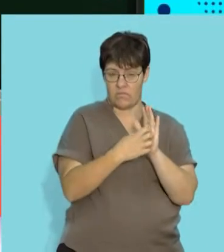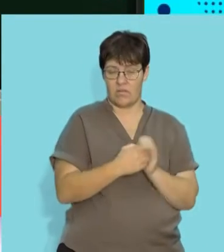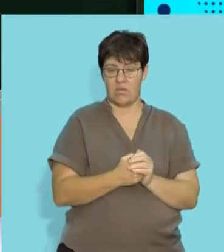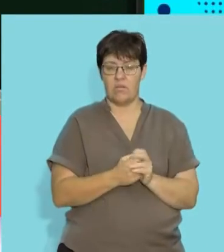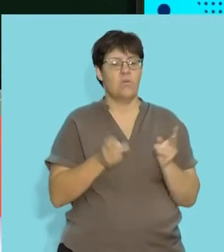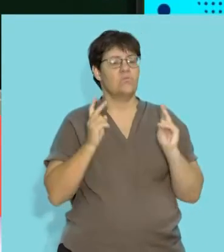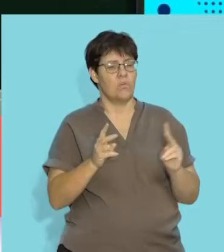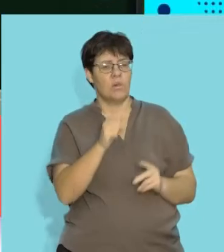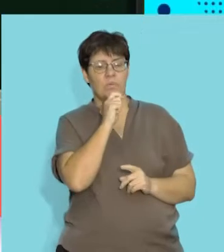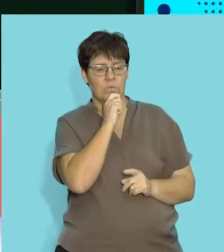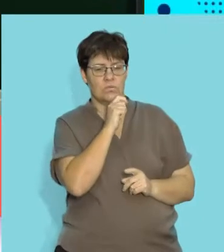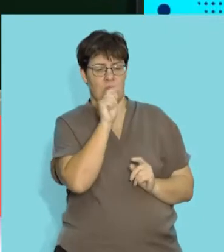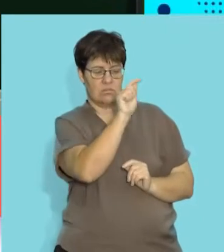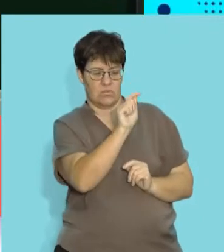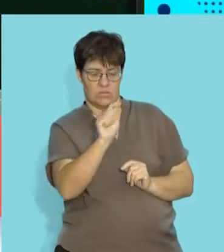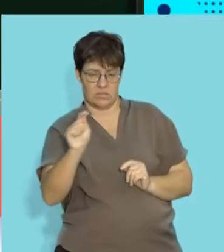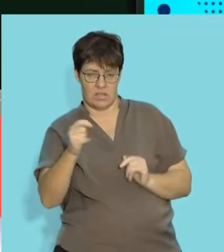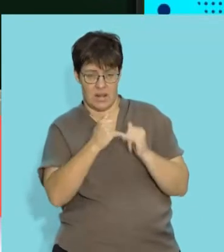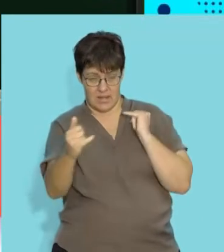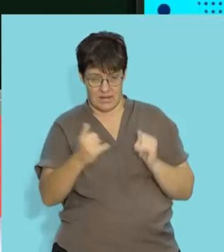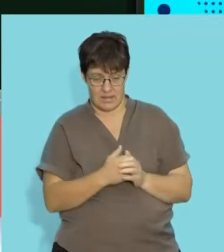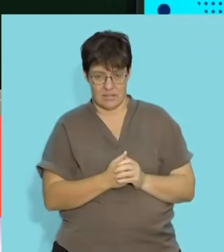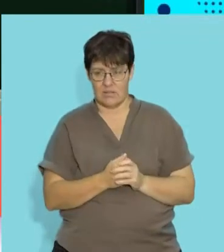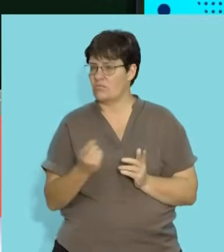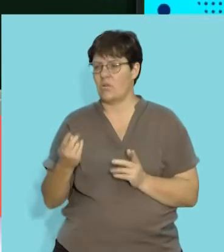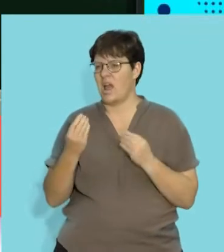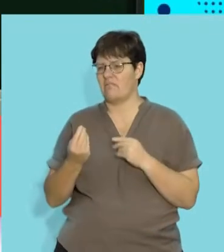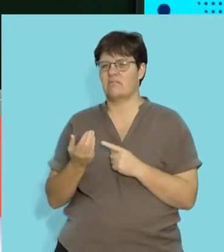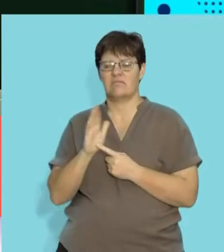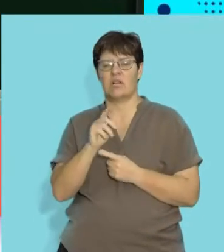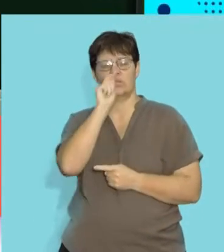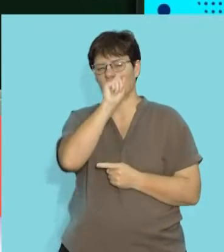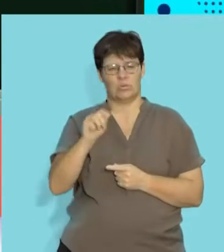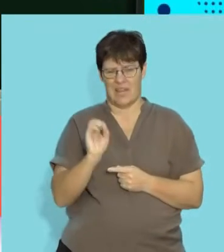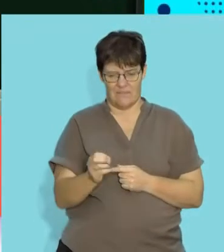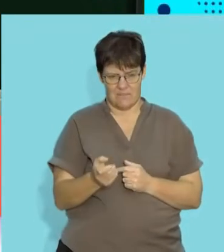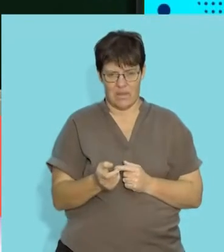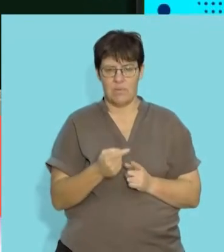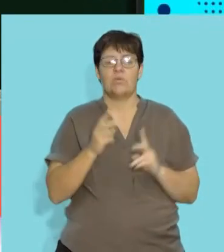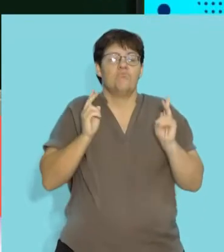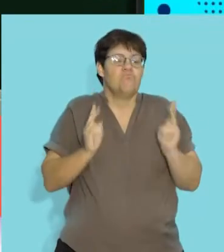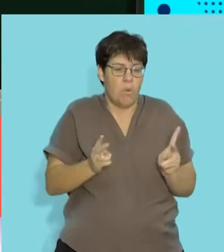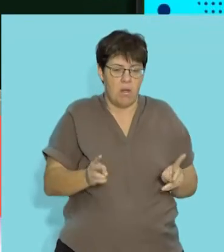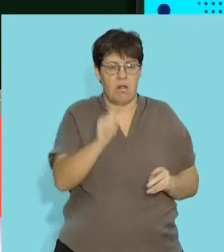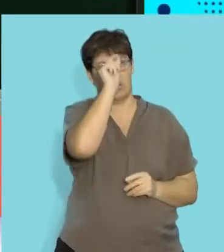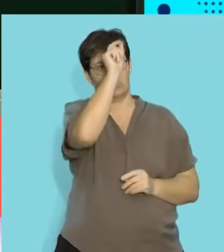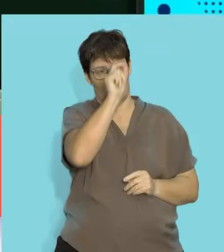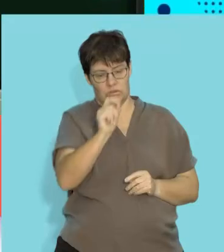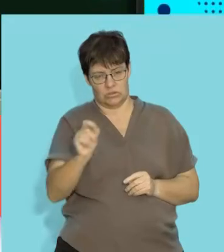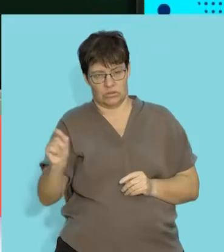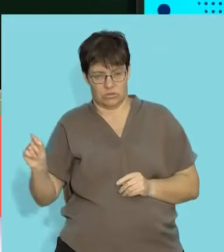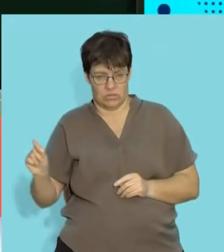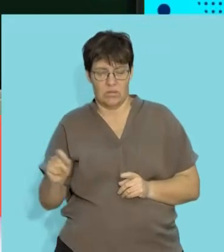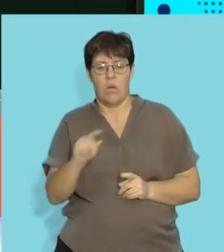on a graph, we normally use a dotted line, right? Although with this one, it does not really have the dotted line. We normally use